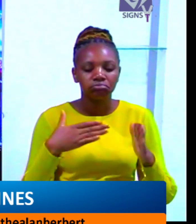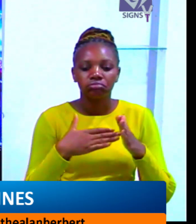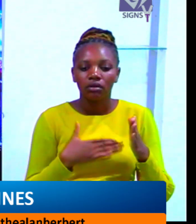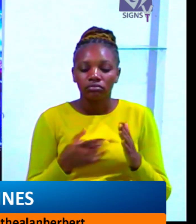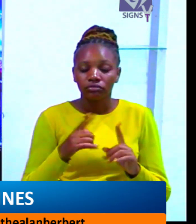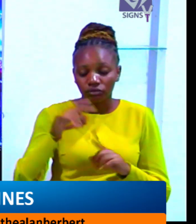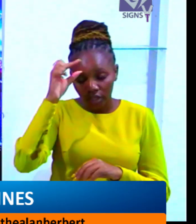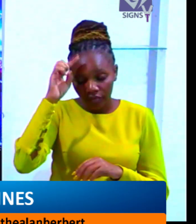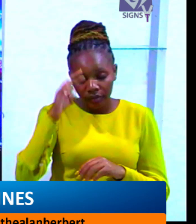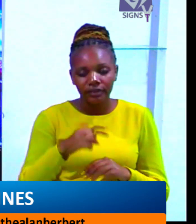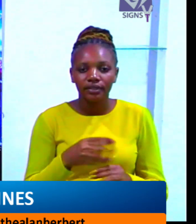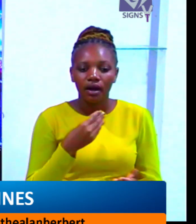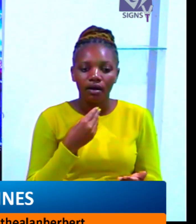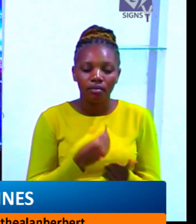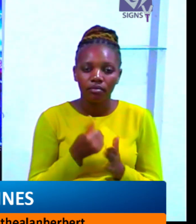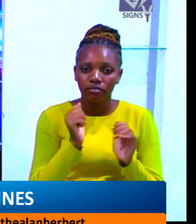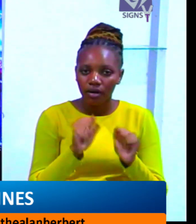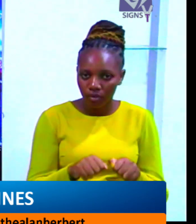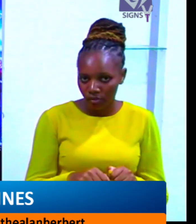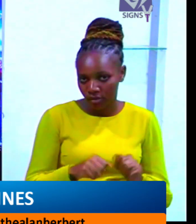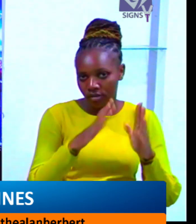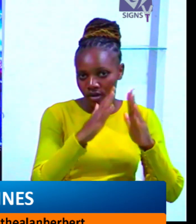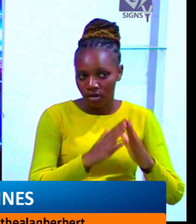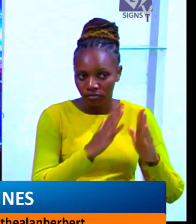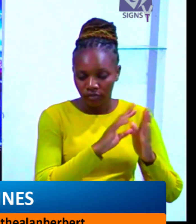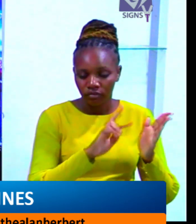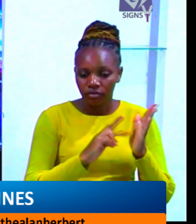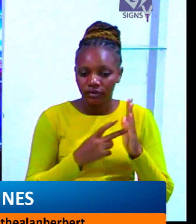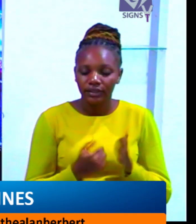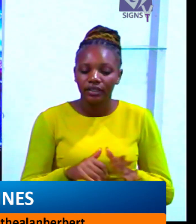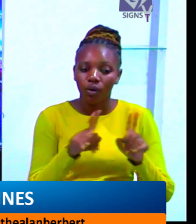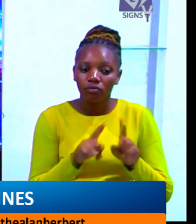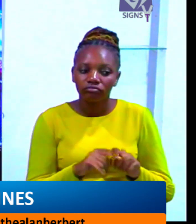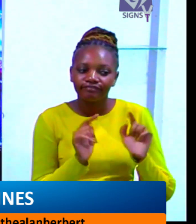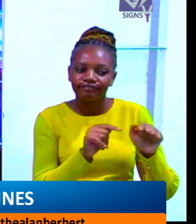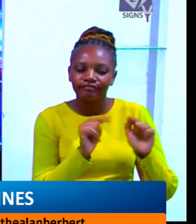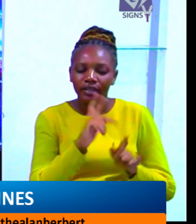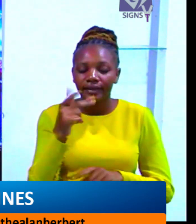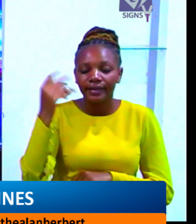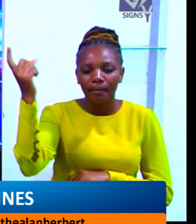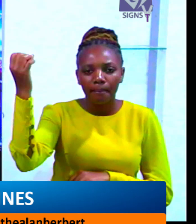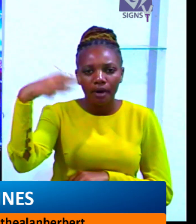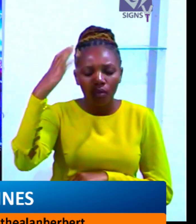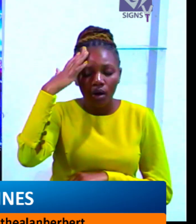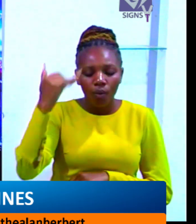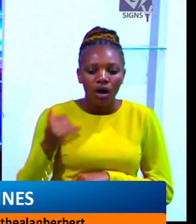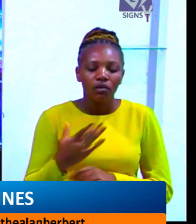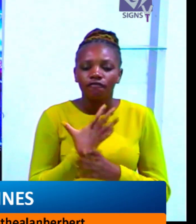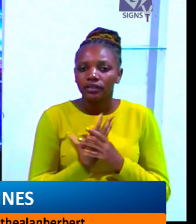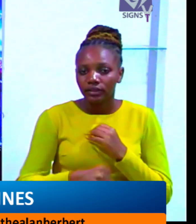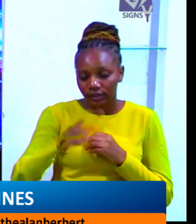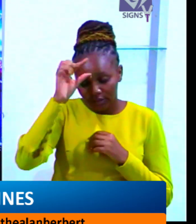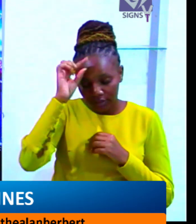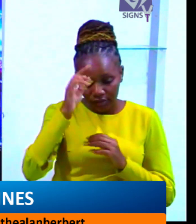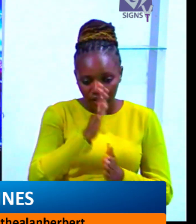affordable housing project. Housing Principal Secretary Charles Hinga accused Kenya Power of frustrating government housing projects by